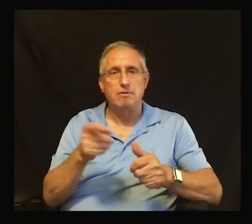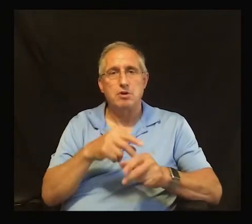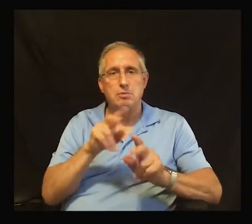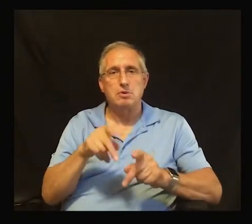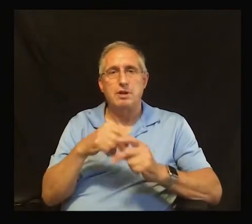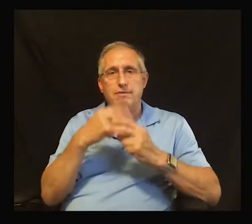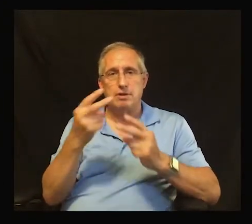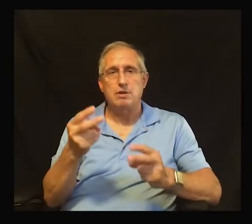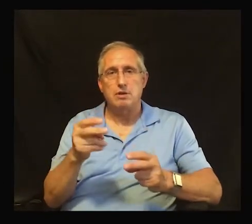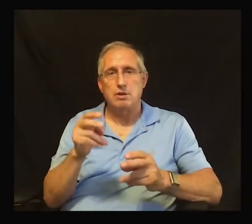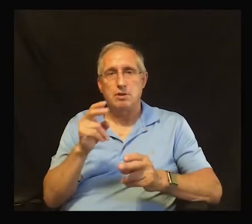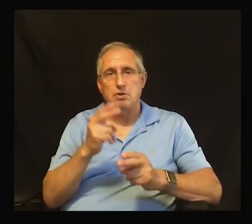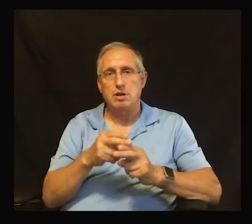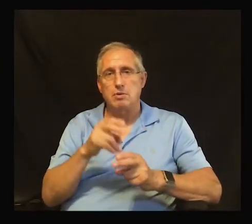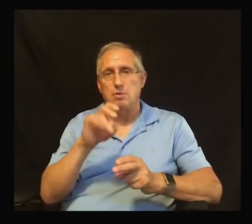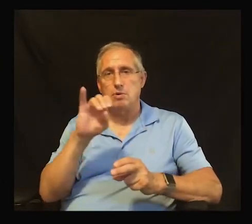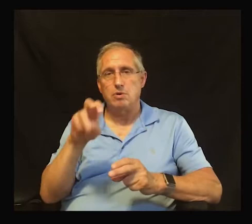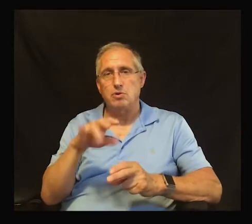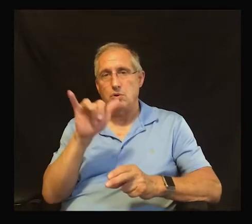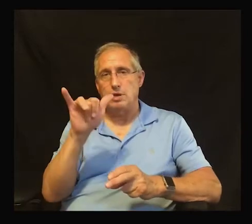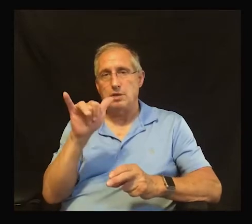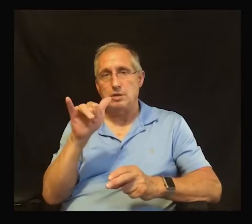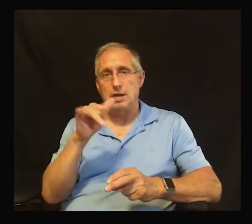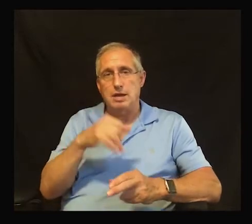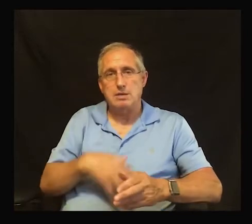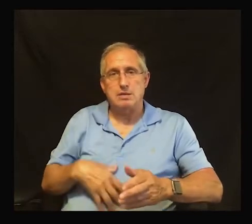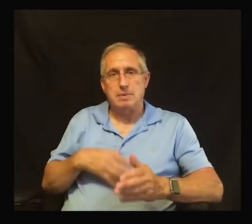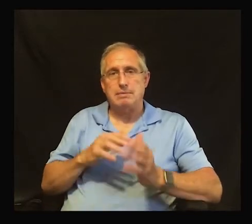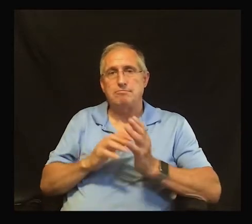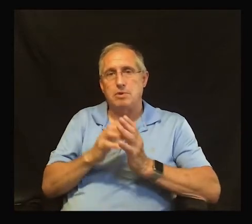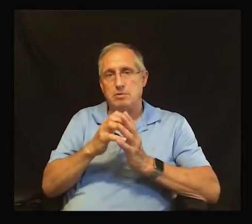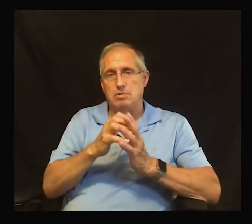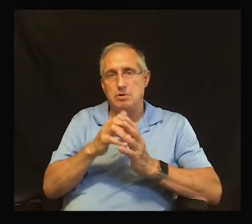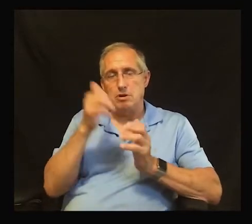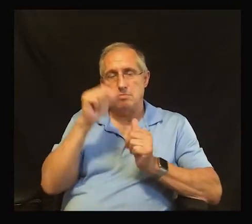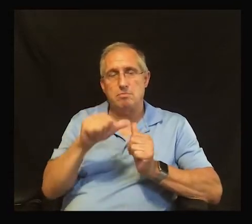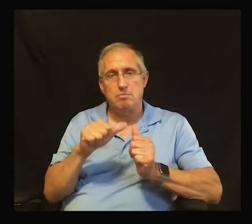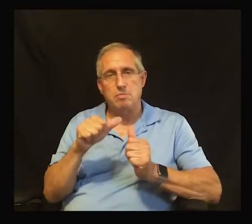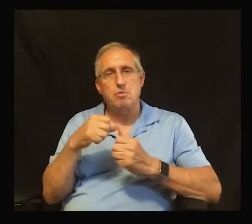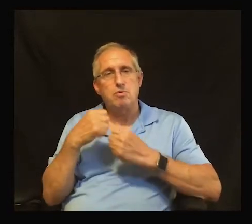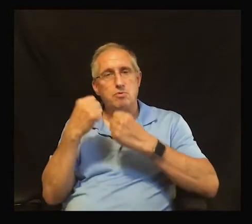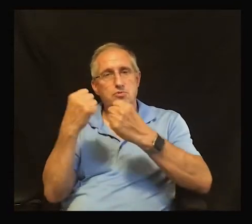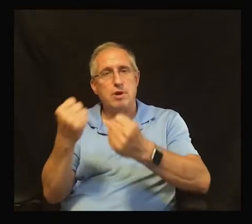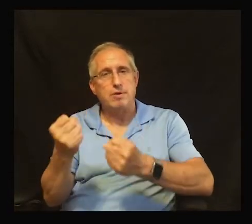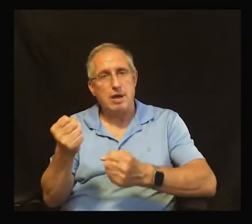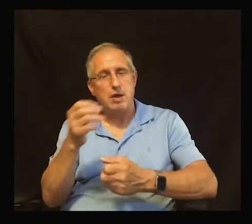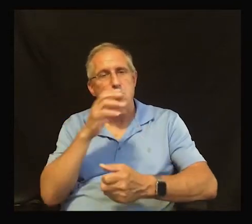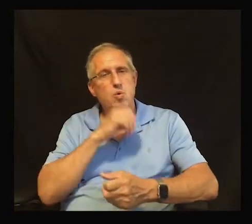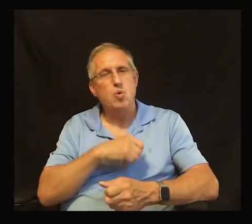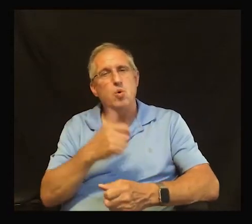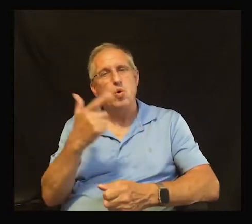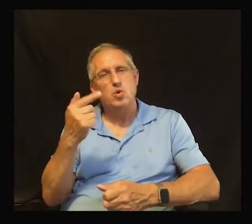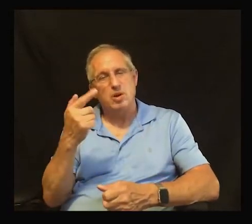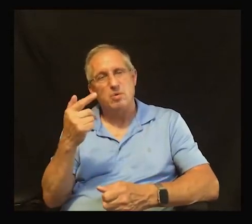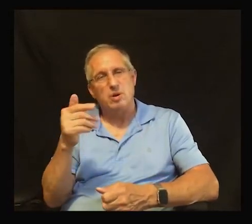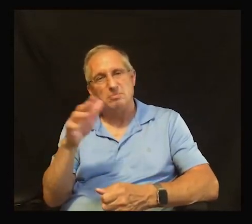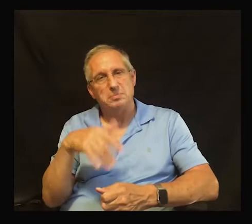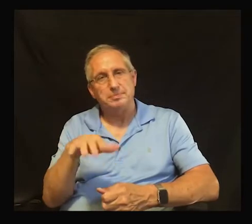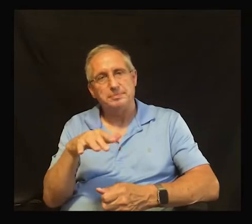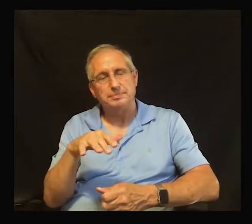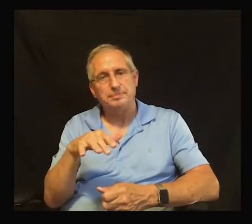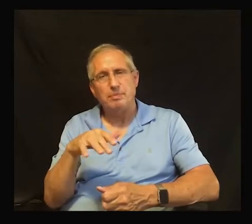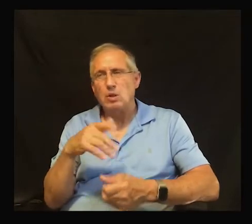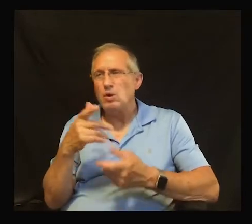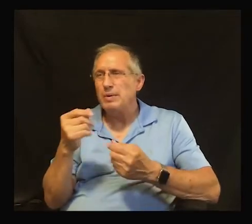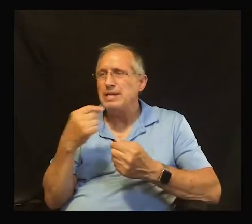person I went to see. Her name was Joy. She had stomach cancer. I remember driving down. I was probably only 21 years of